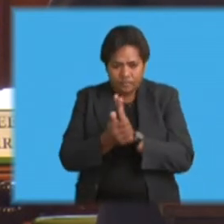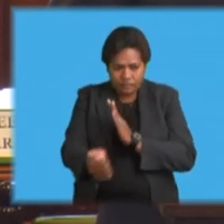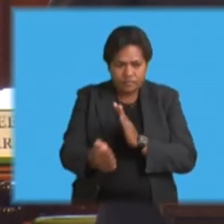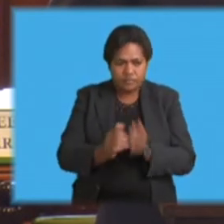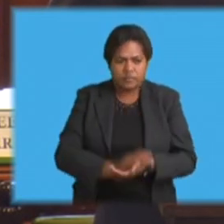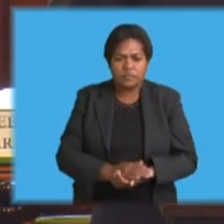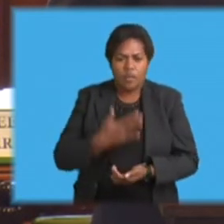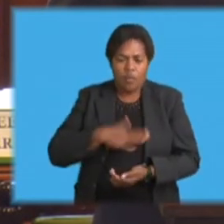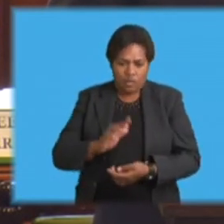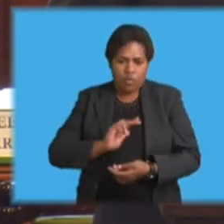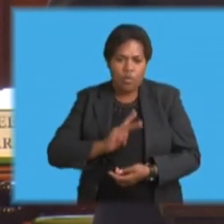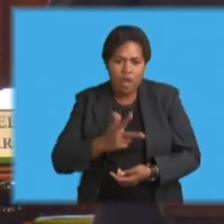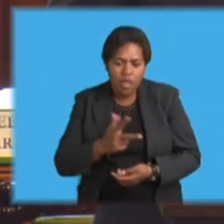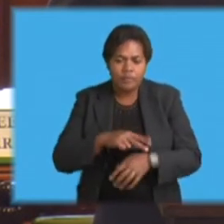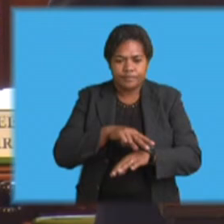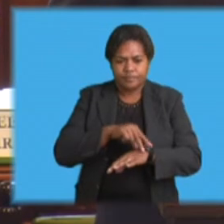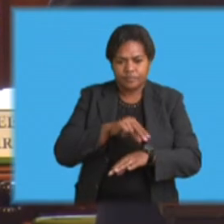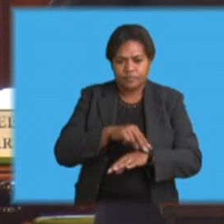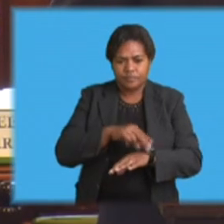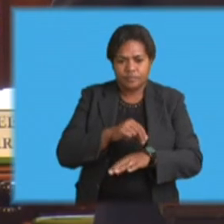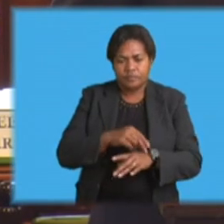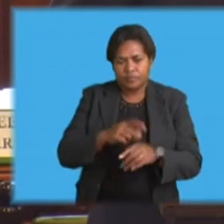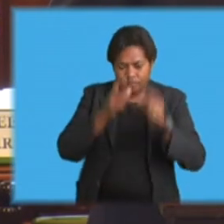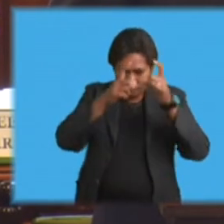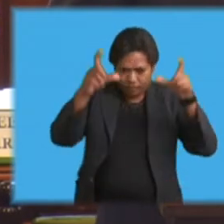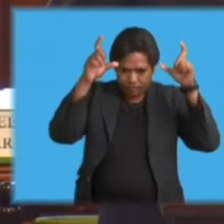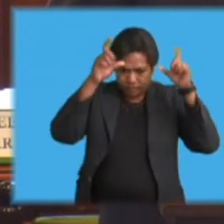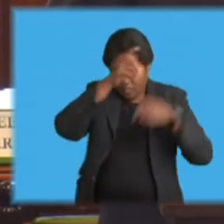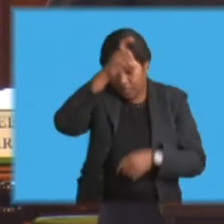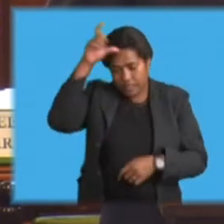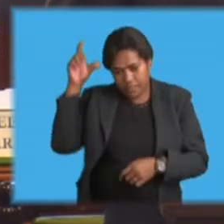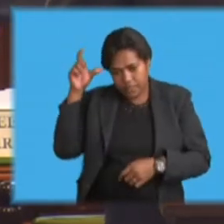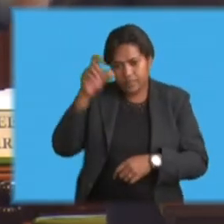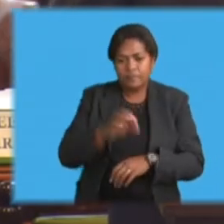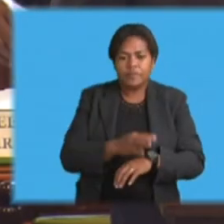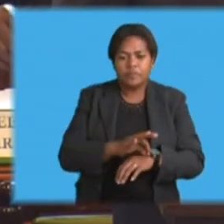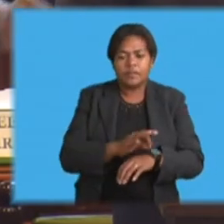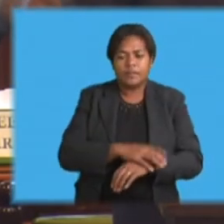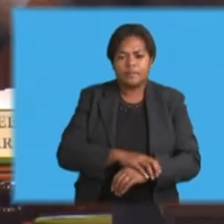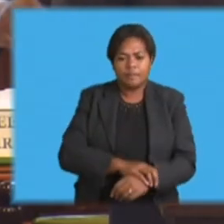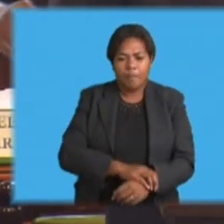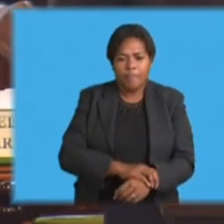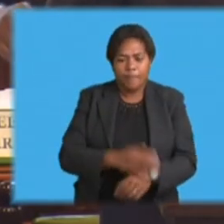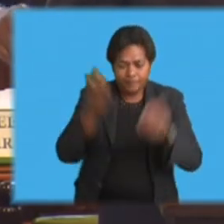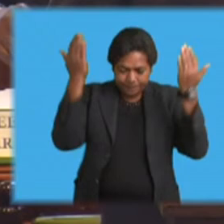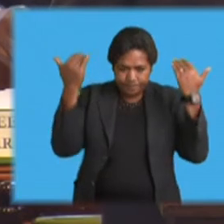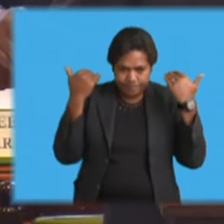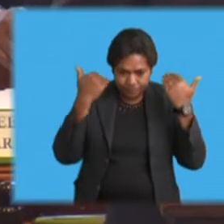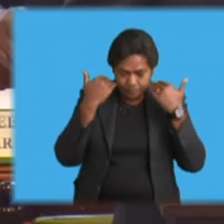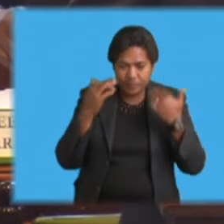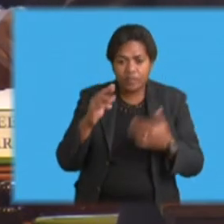and other sorts of types of people in the health sector. Madam Speaker, in terms